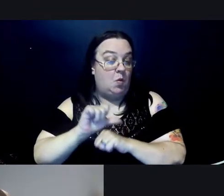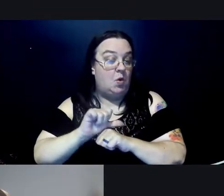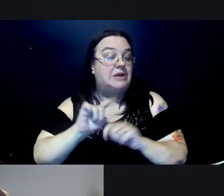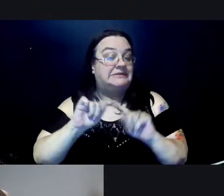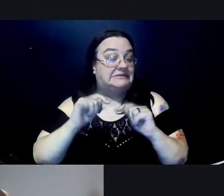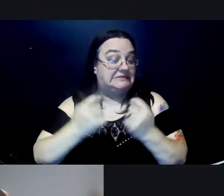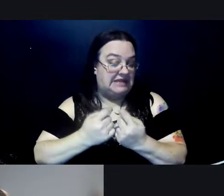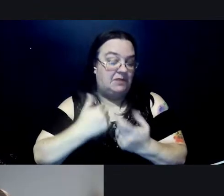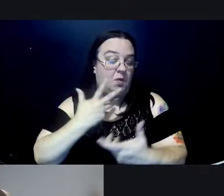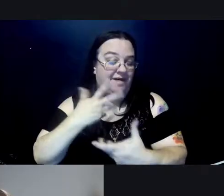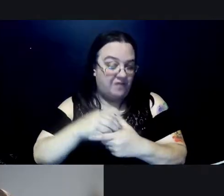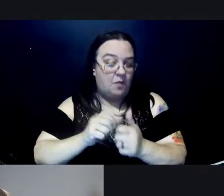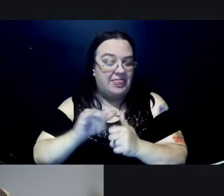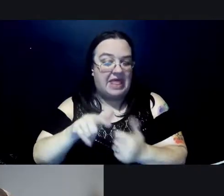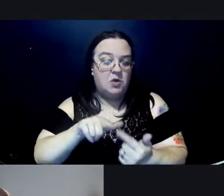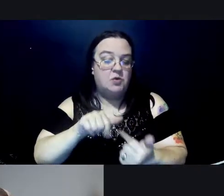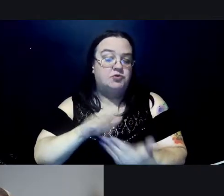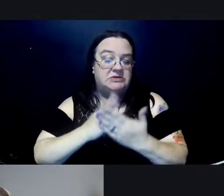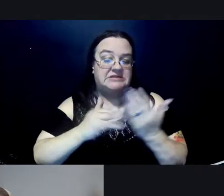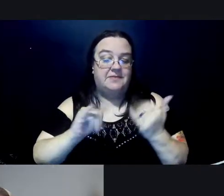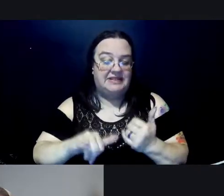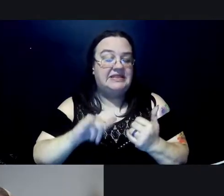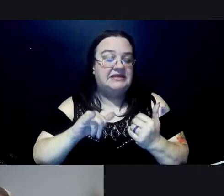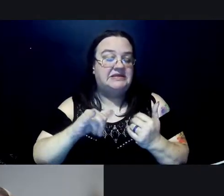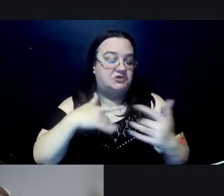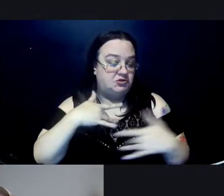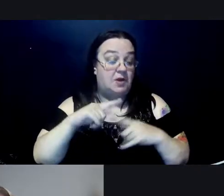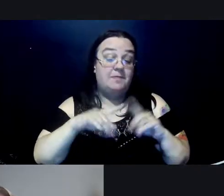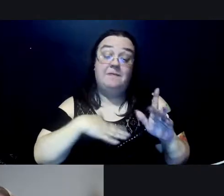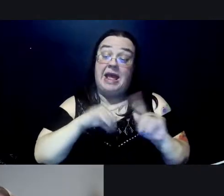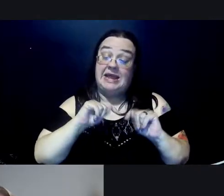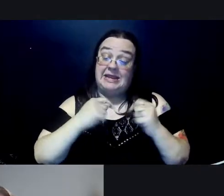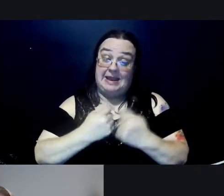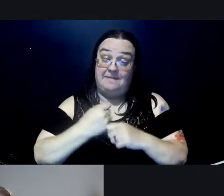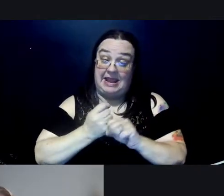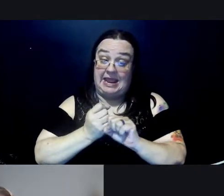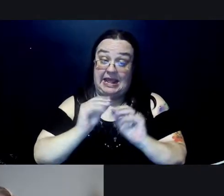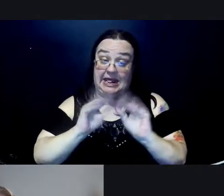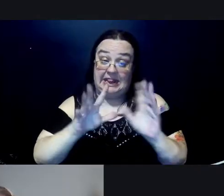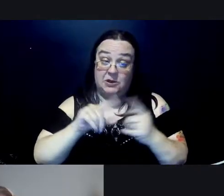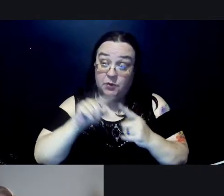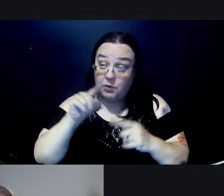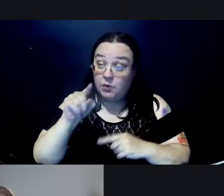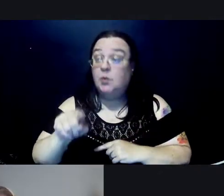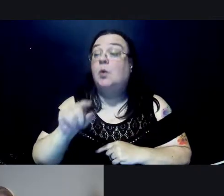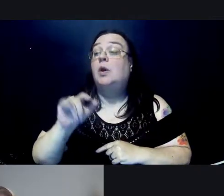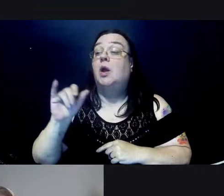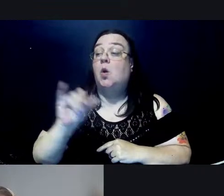these concerns. But my team has made it clear to you and to